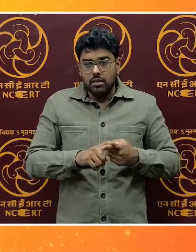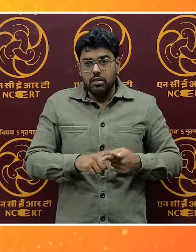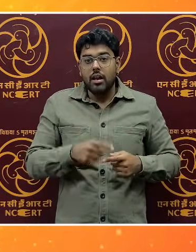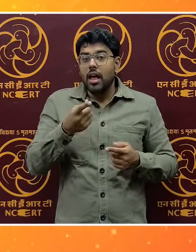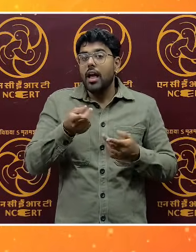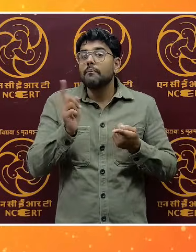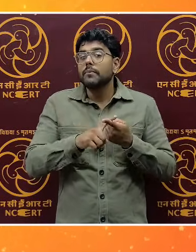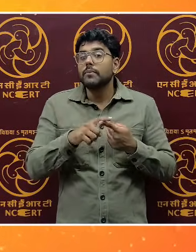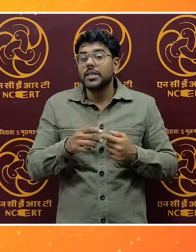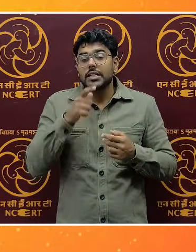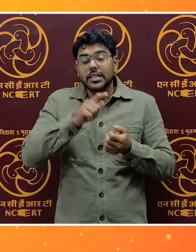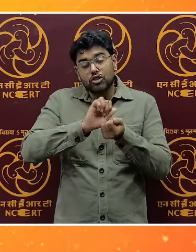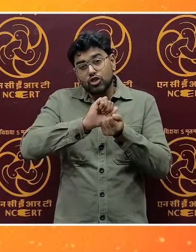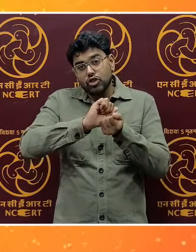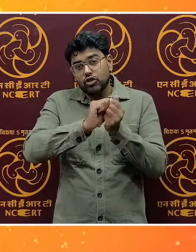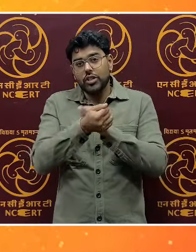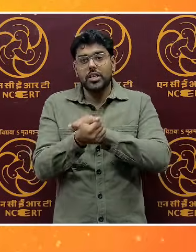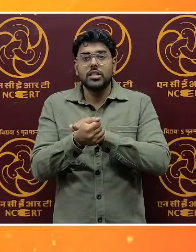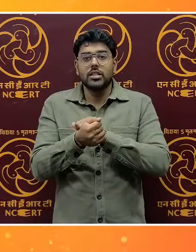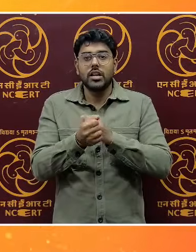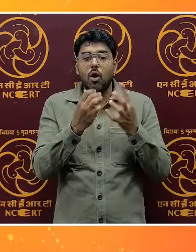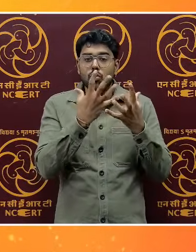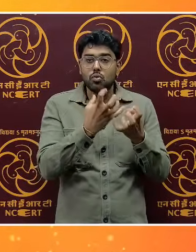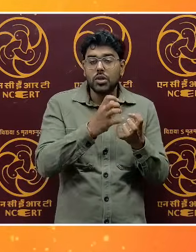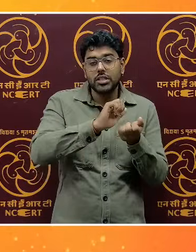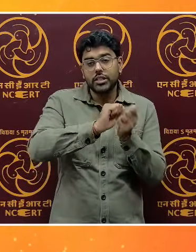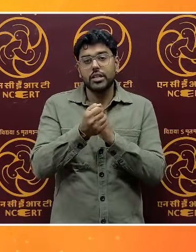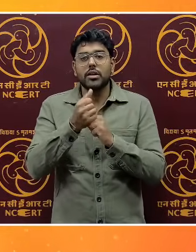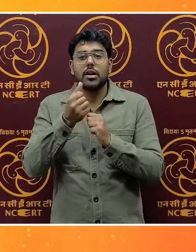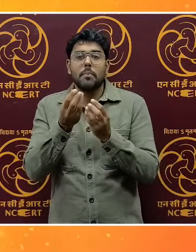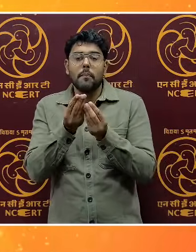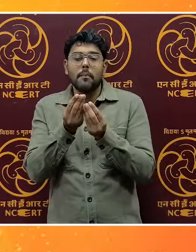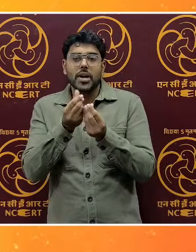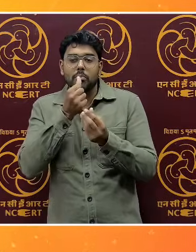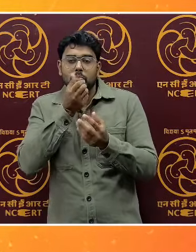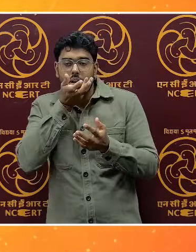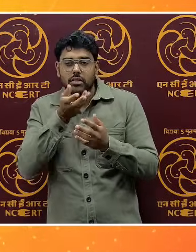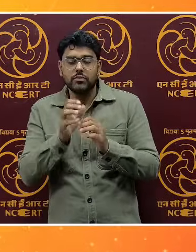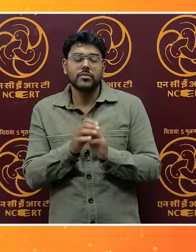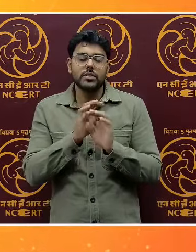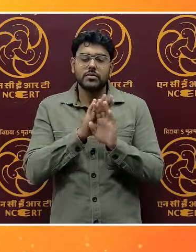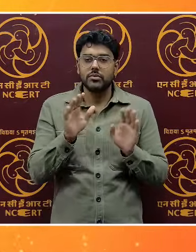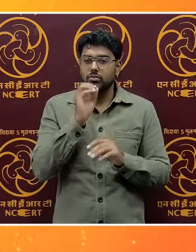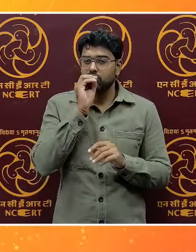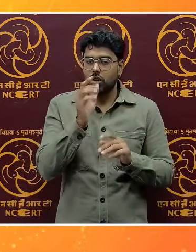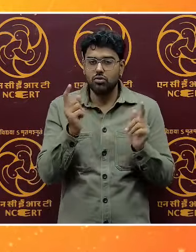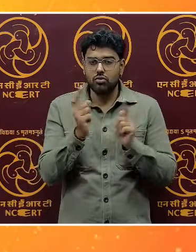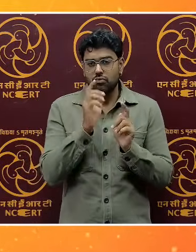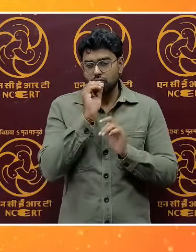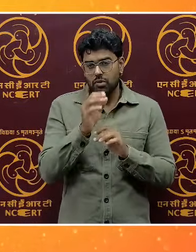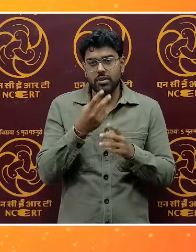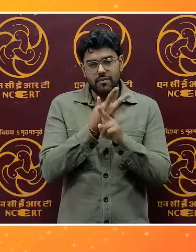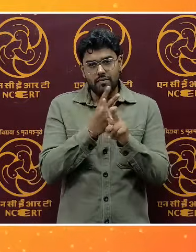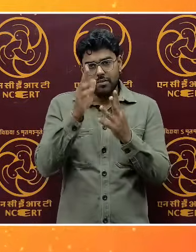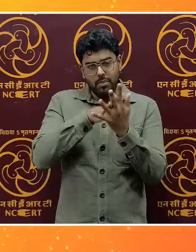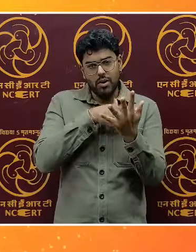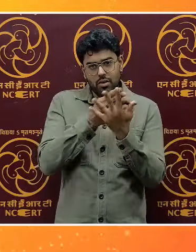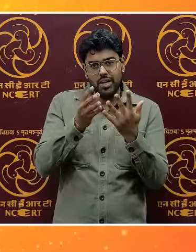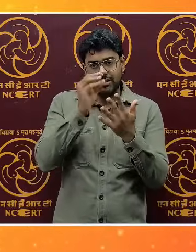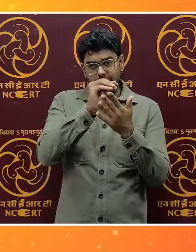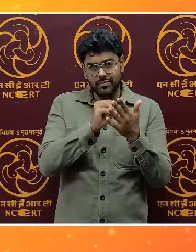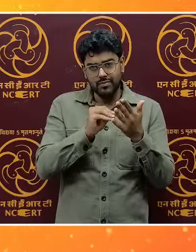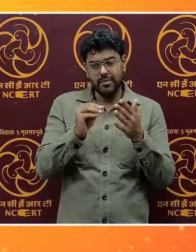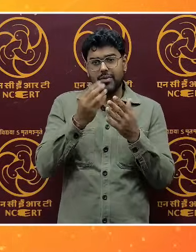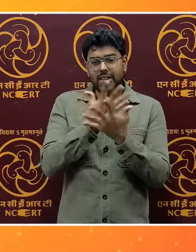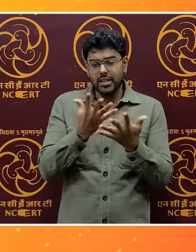will happen? They'll turn their states. Okay. So this is a bit of information of all the elements which are present in the